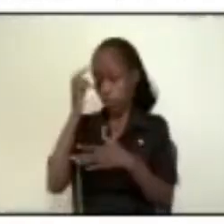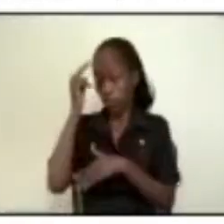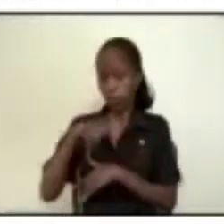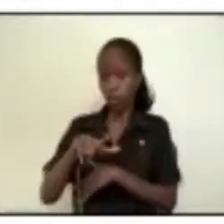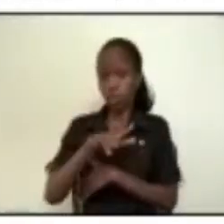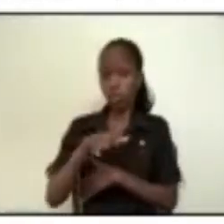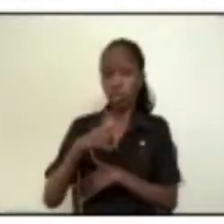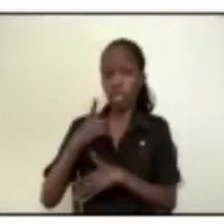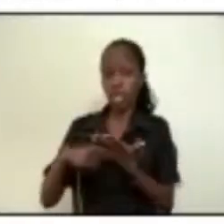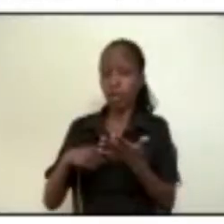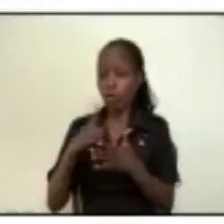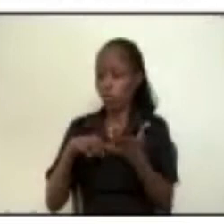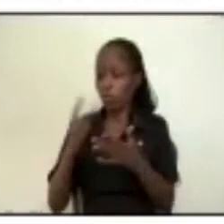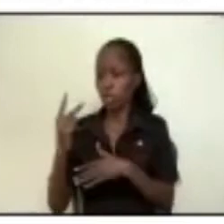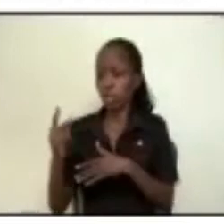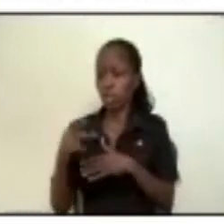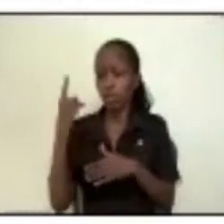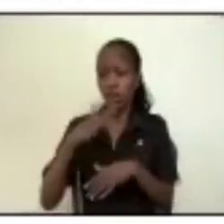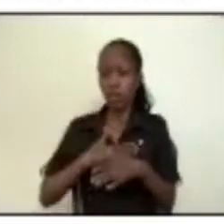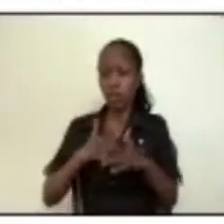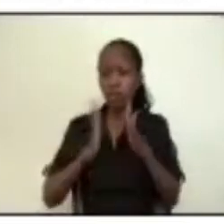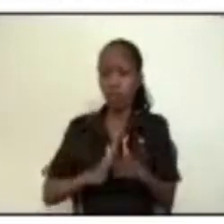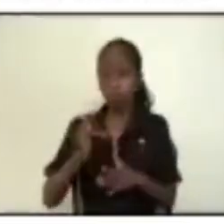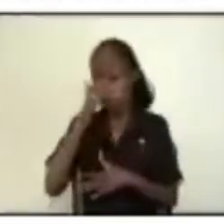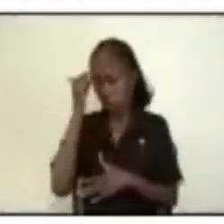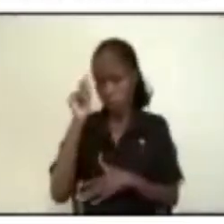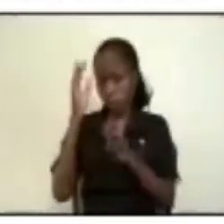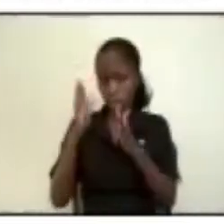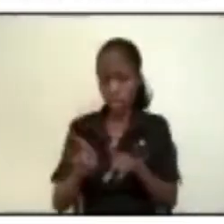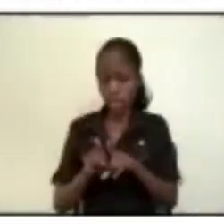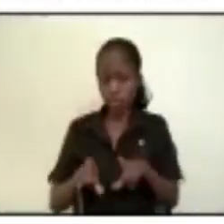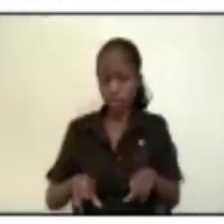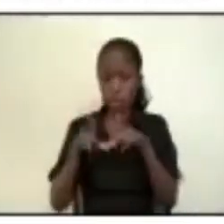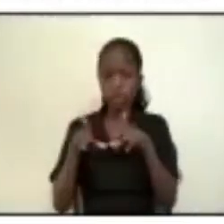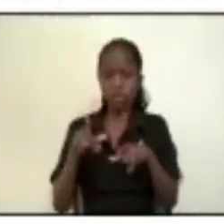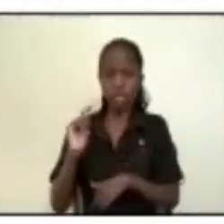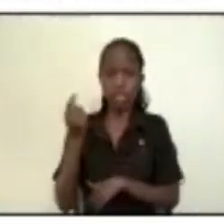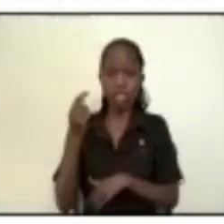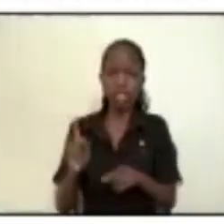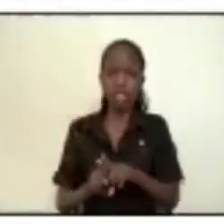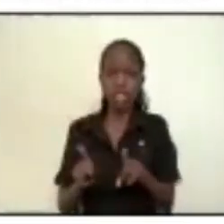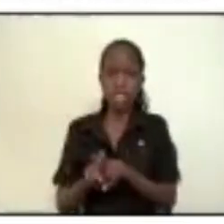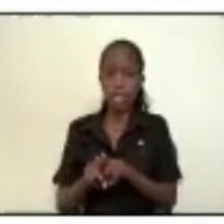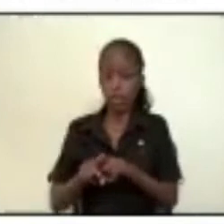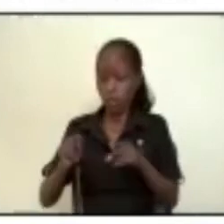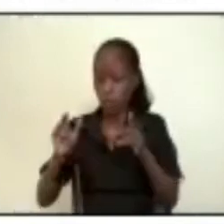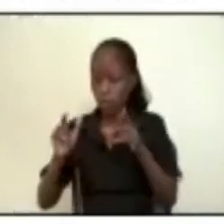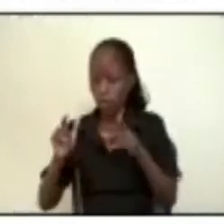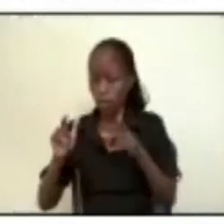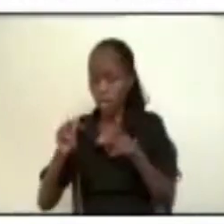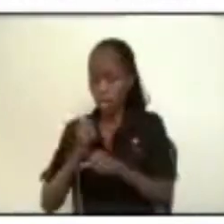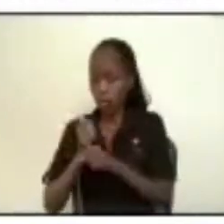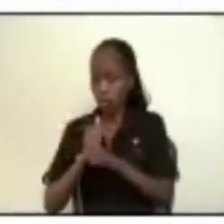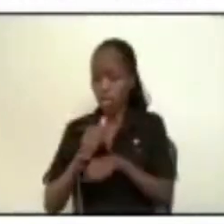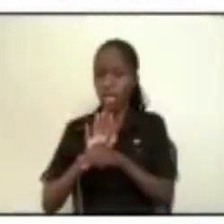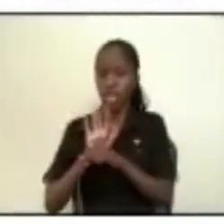by what we're exposed to. So for me personally, being Kenyan and having lived in Kenya and having covered a lot of local news, then for a